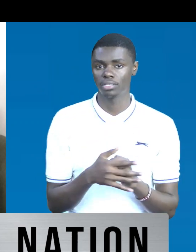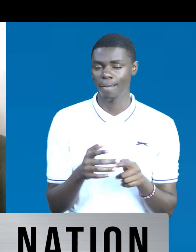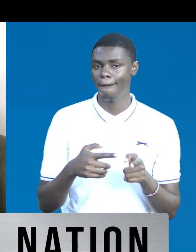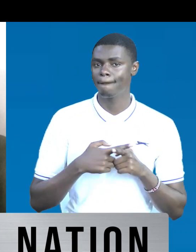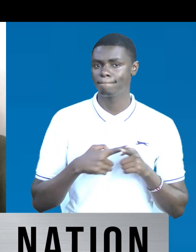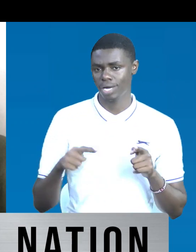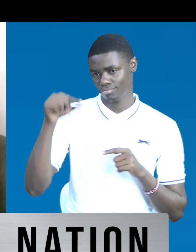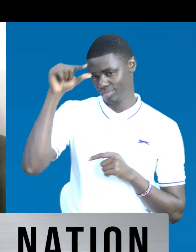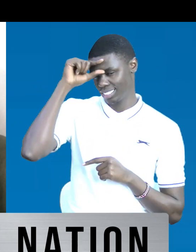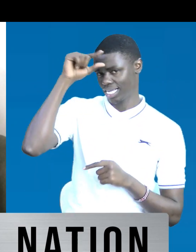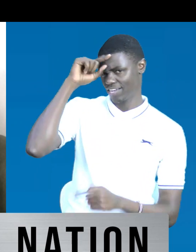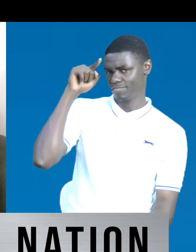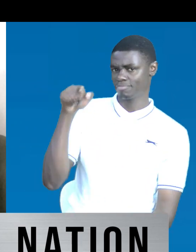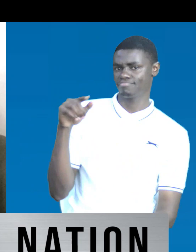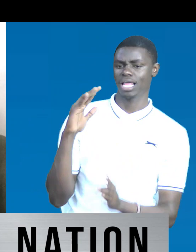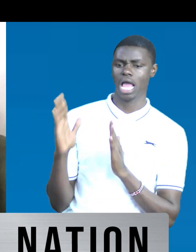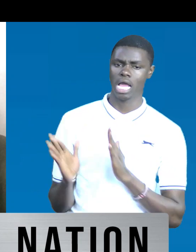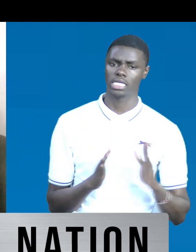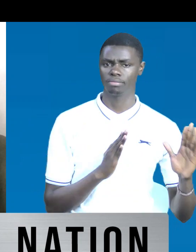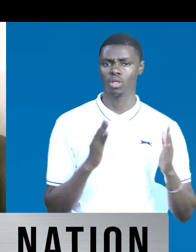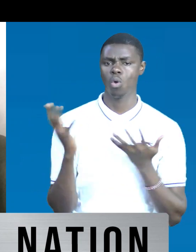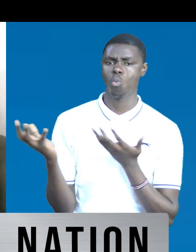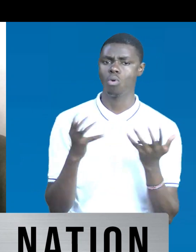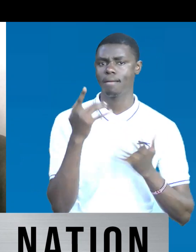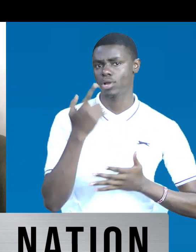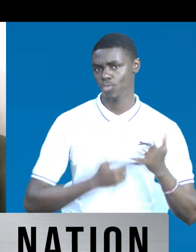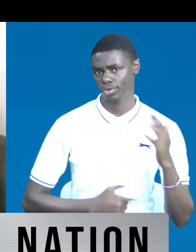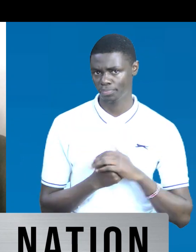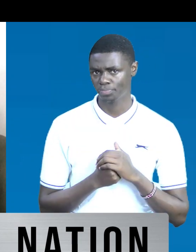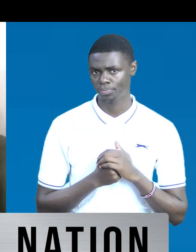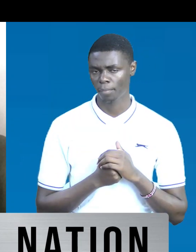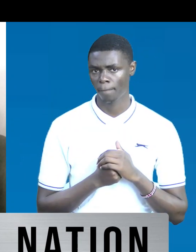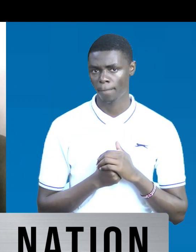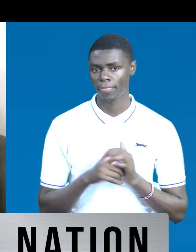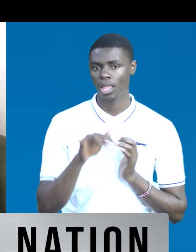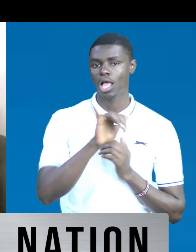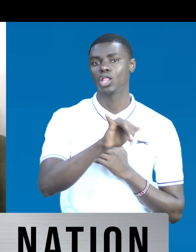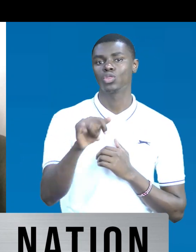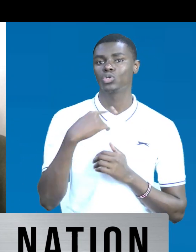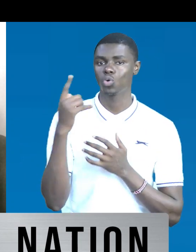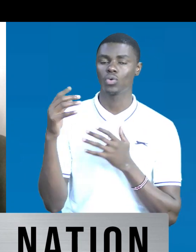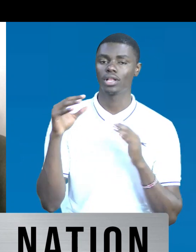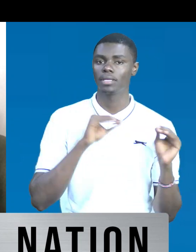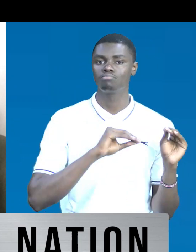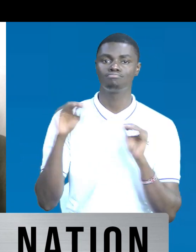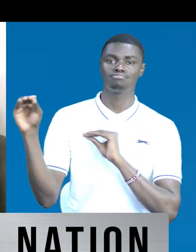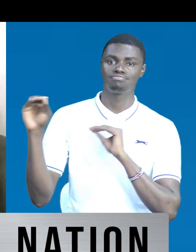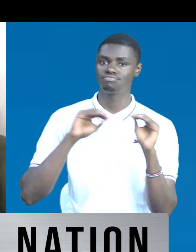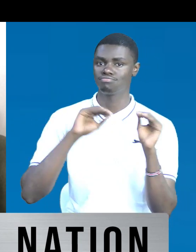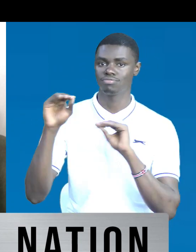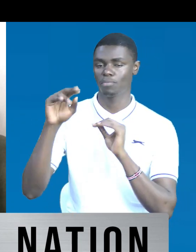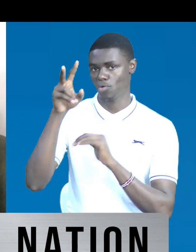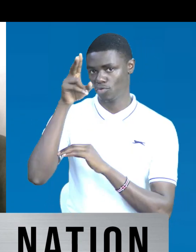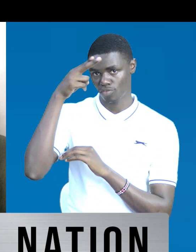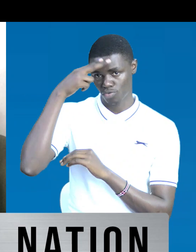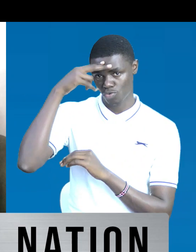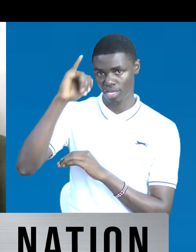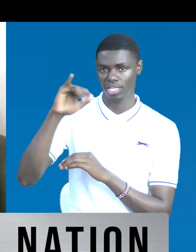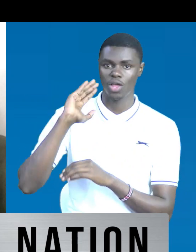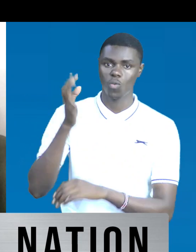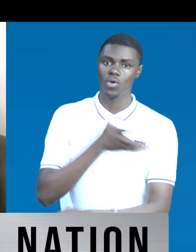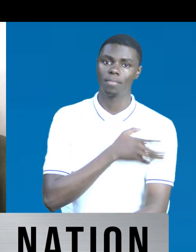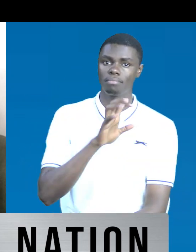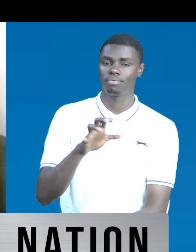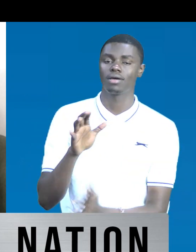But in the government arrangement, what they bring out is that those who will be deployed will first be empowered with the